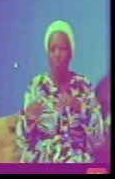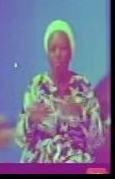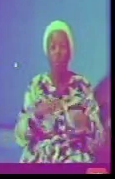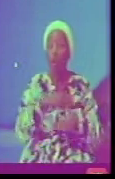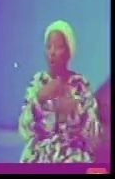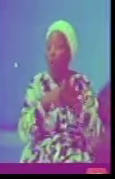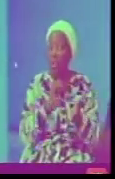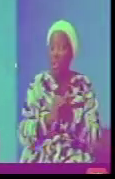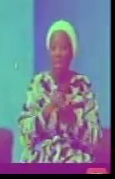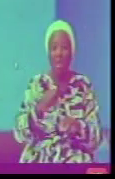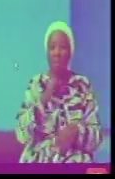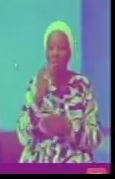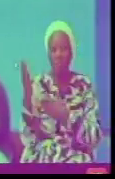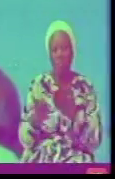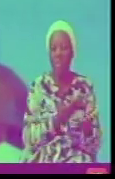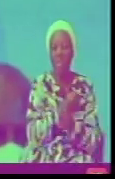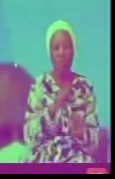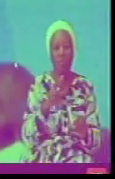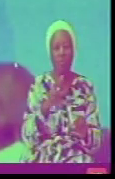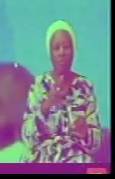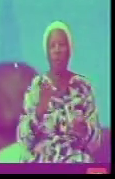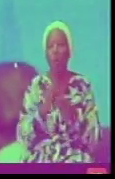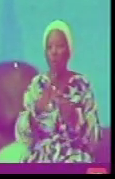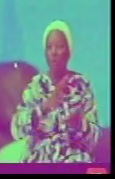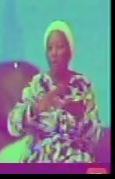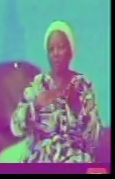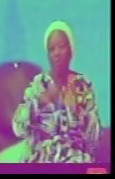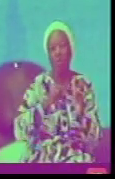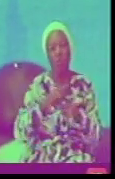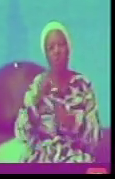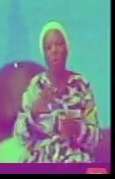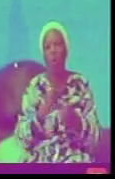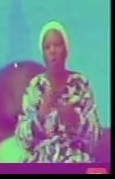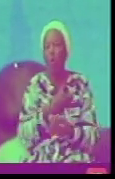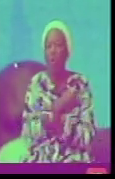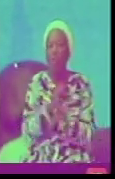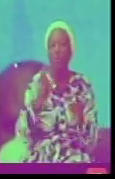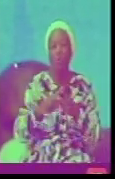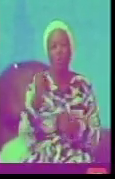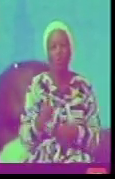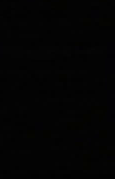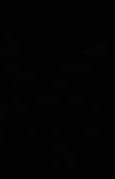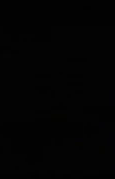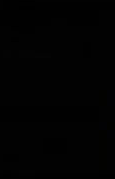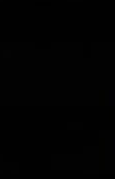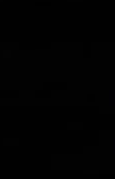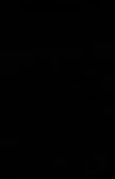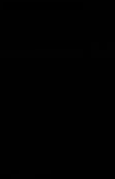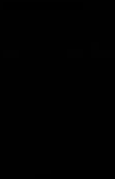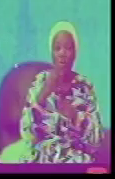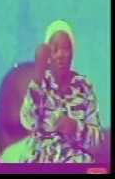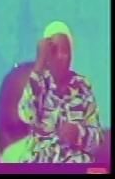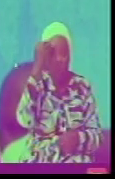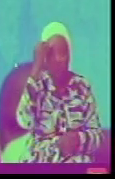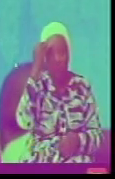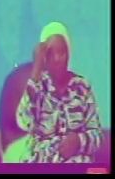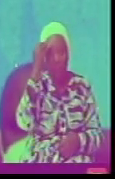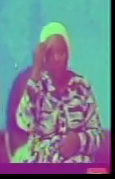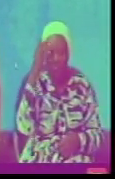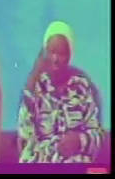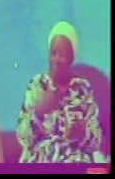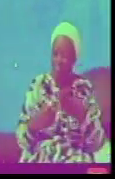matter who you are, no matter what you've done, all that cannot bring salvation to you, or forgiveness to you,